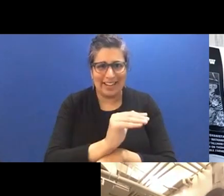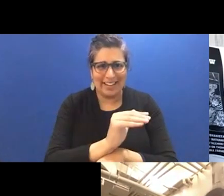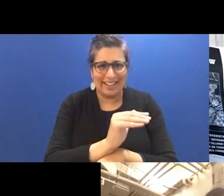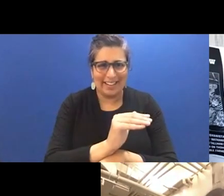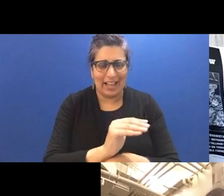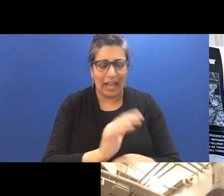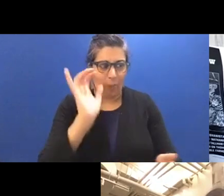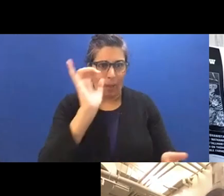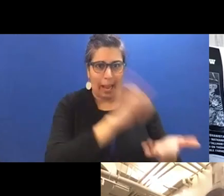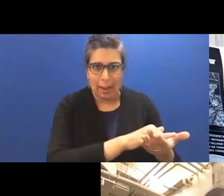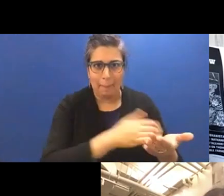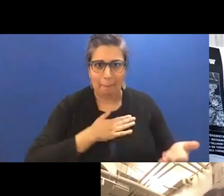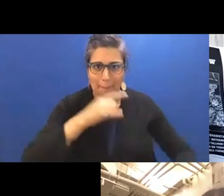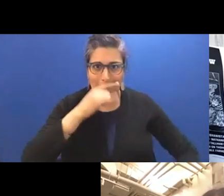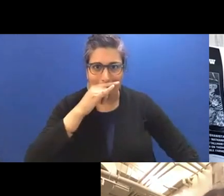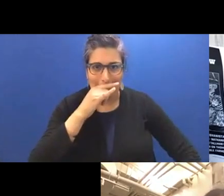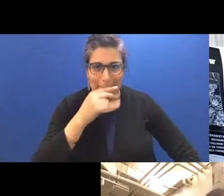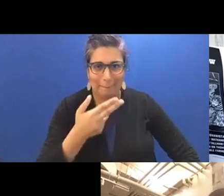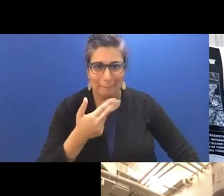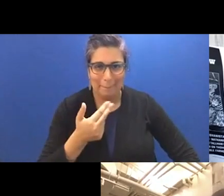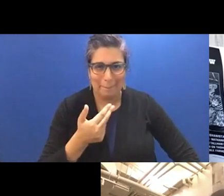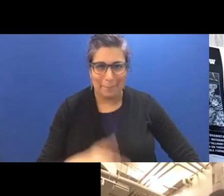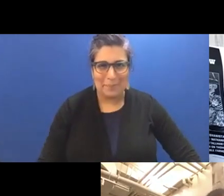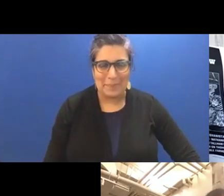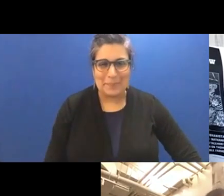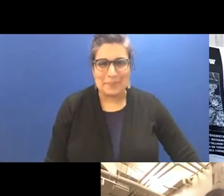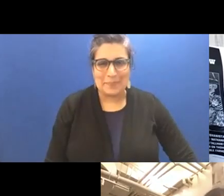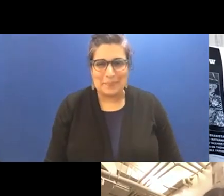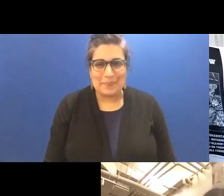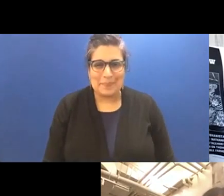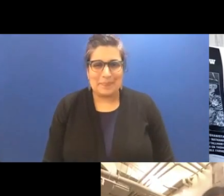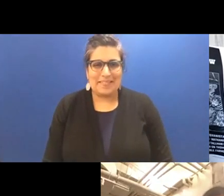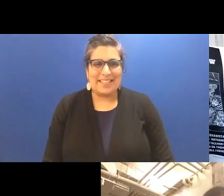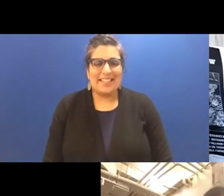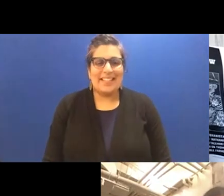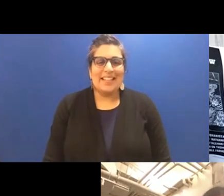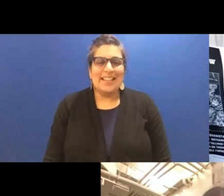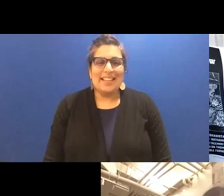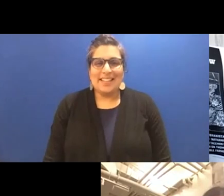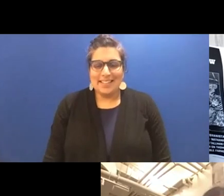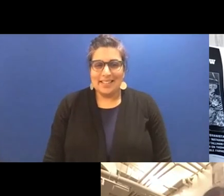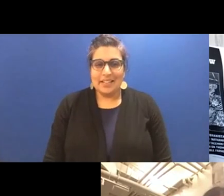I will hang up on them because it's mid-program. The Earth demands your world-famous ice cream.